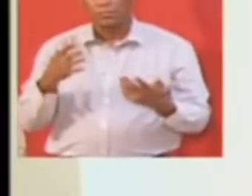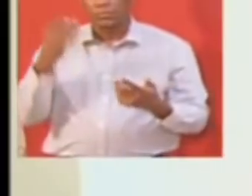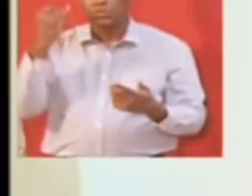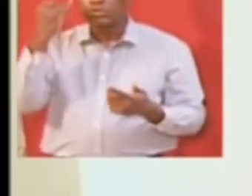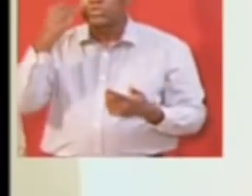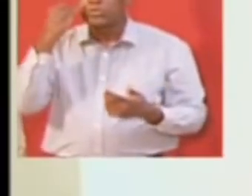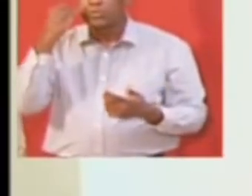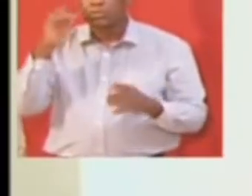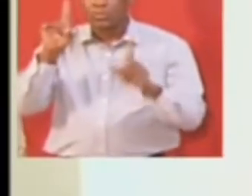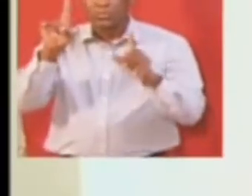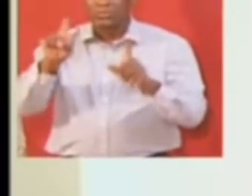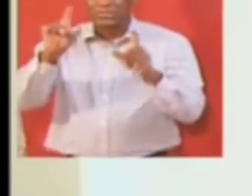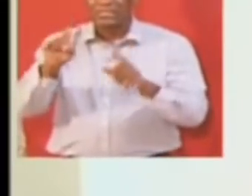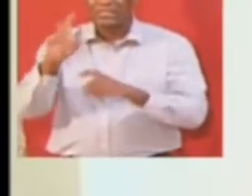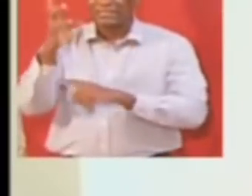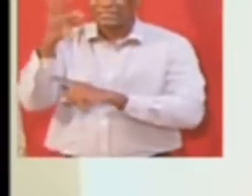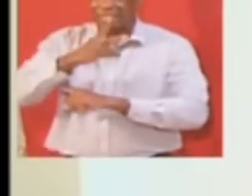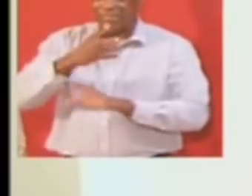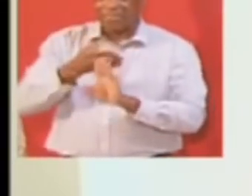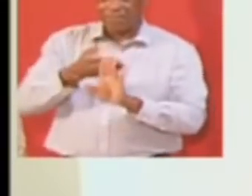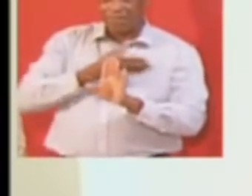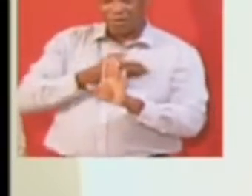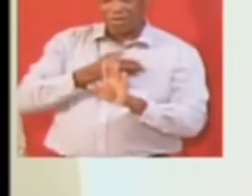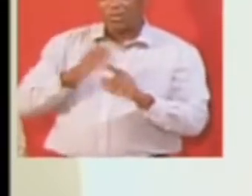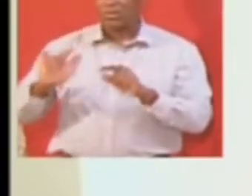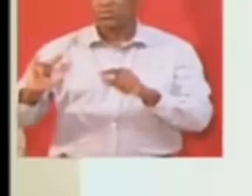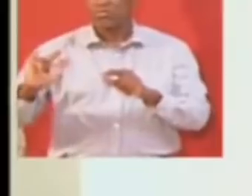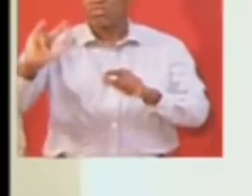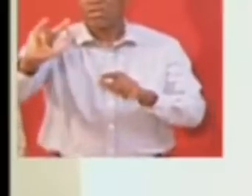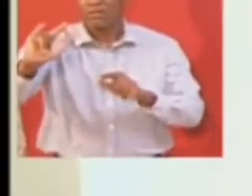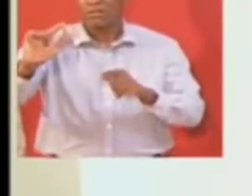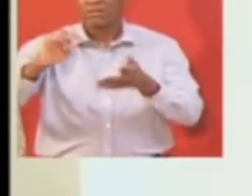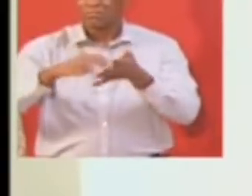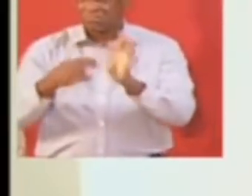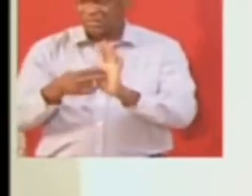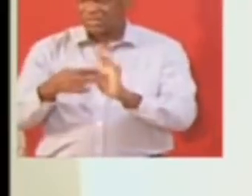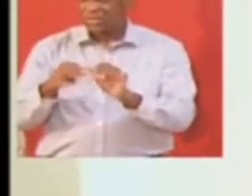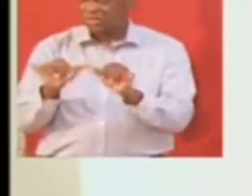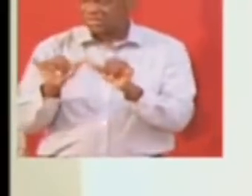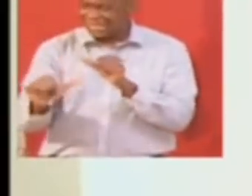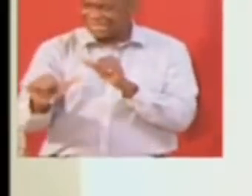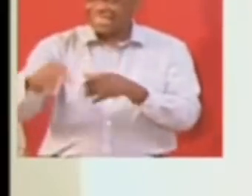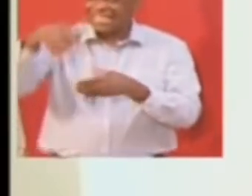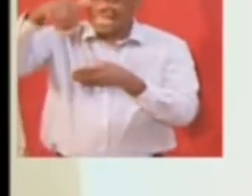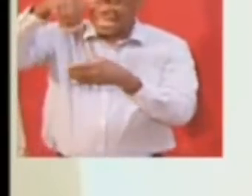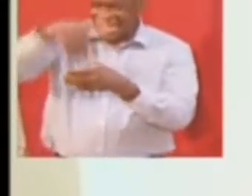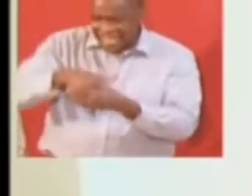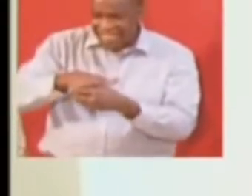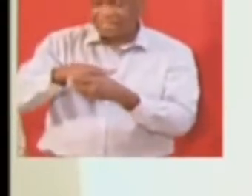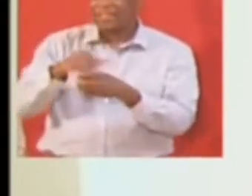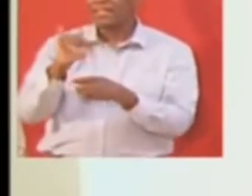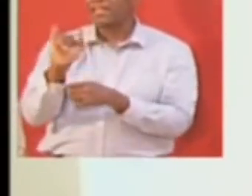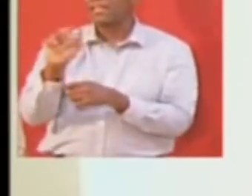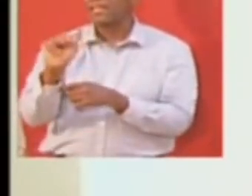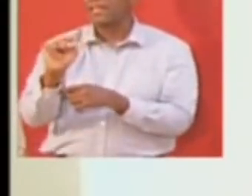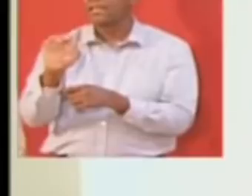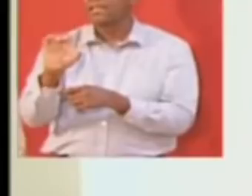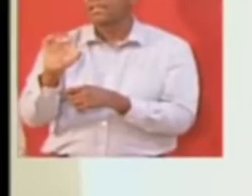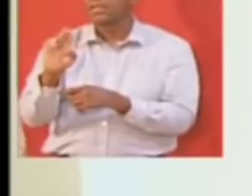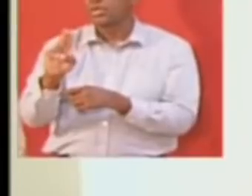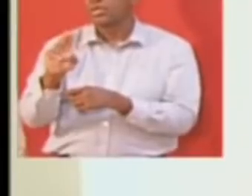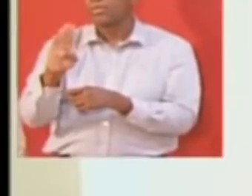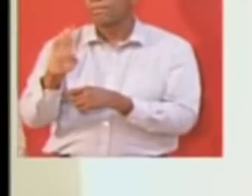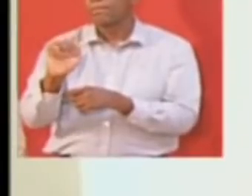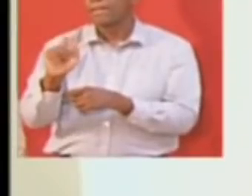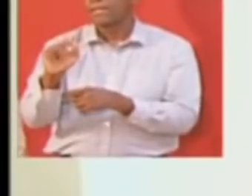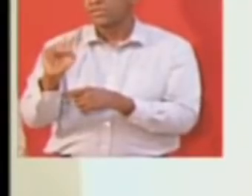test positive. But in the meantime, if you have mixed people, other passengers on the plane, as well as people in the